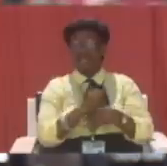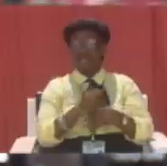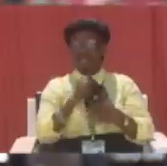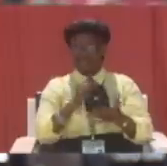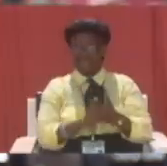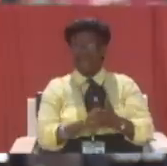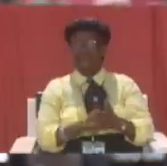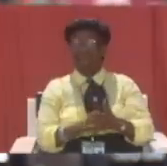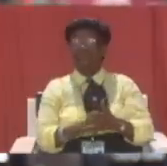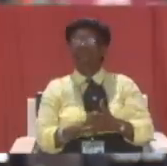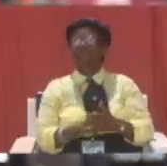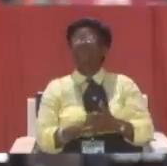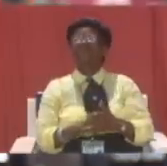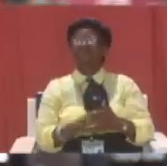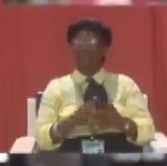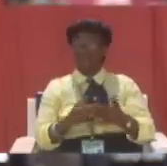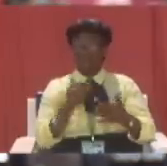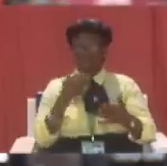Good wonders